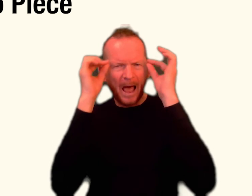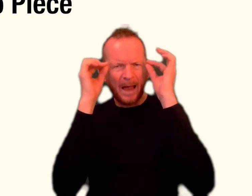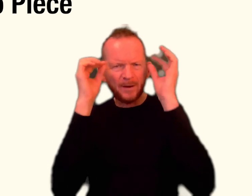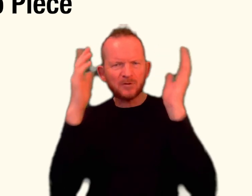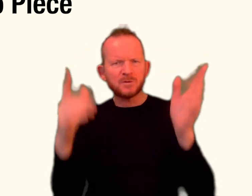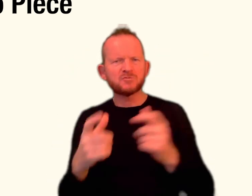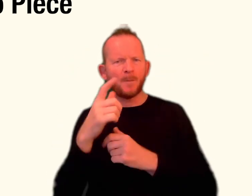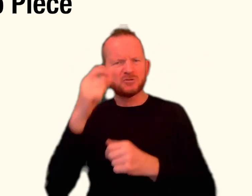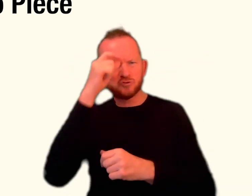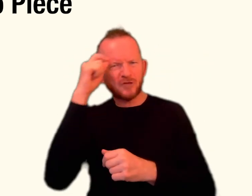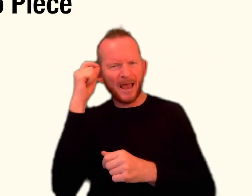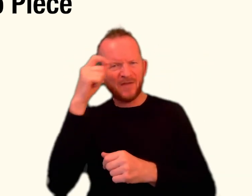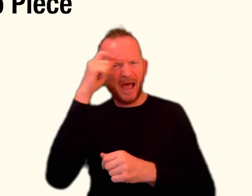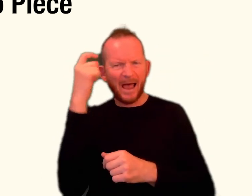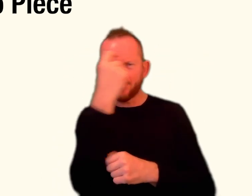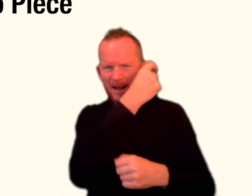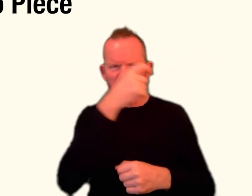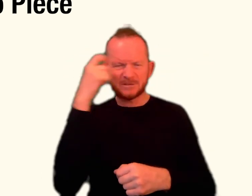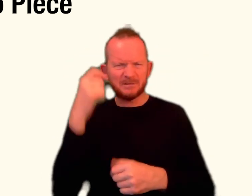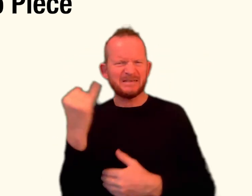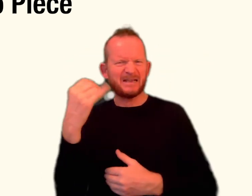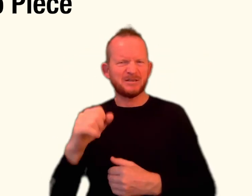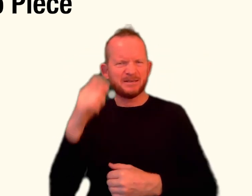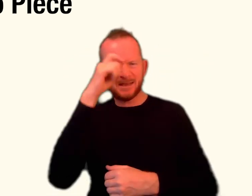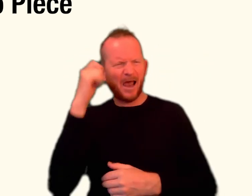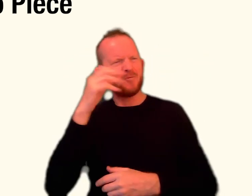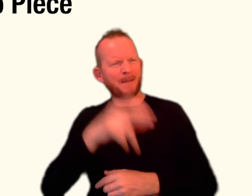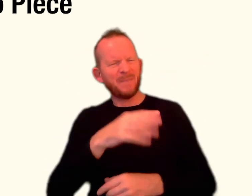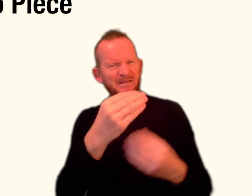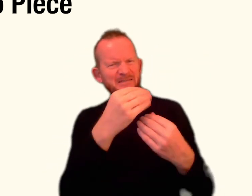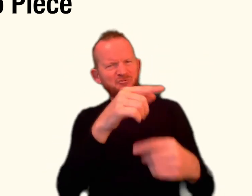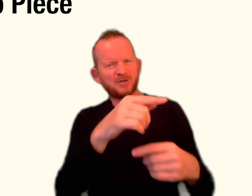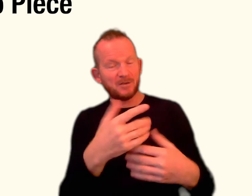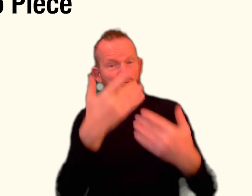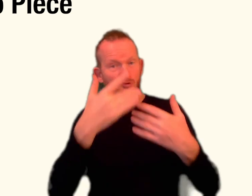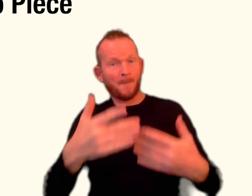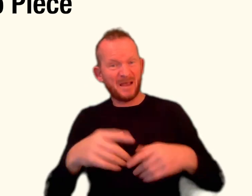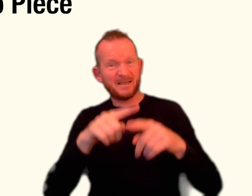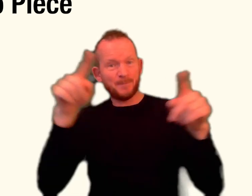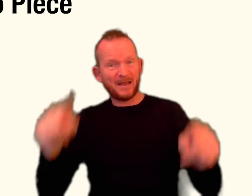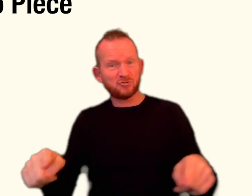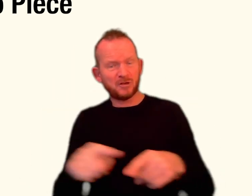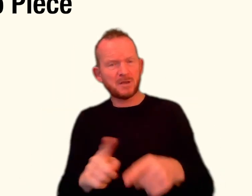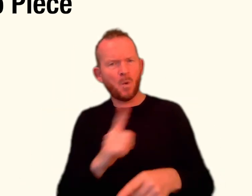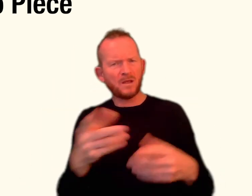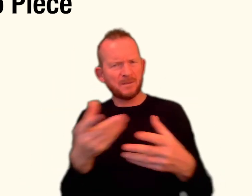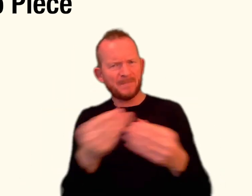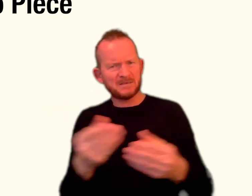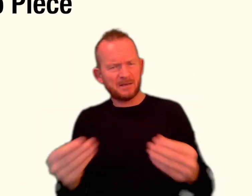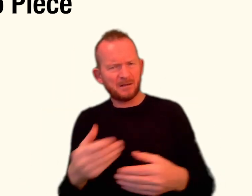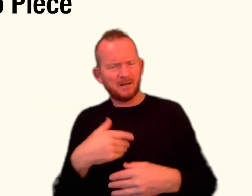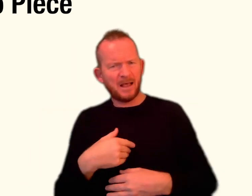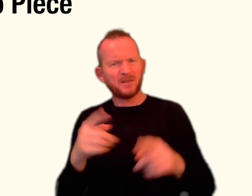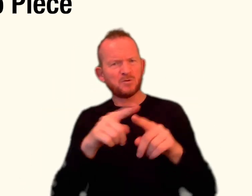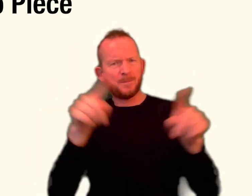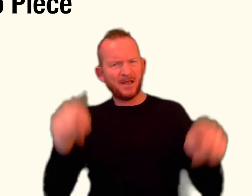your eyebrows off in the sort of 60s. And she was showing me these pictures, asking me what's missing, and of course there was a